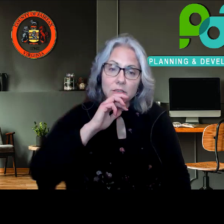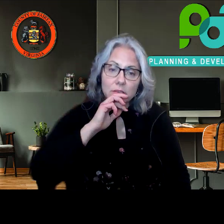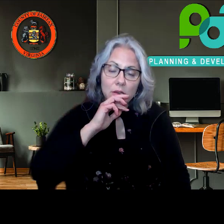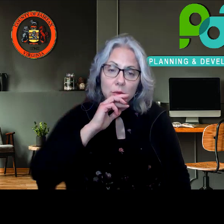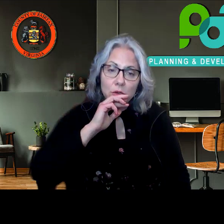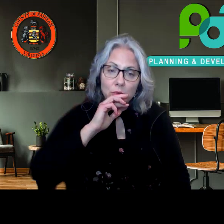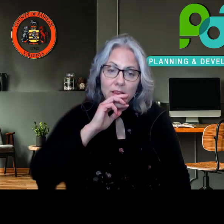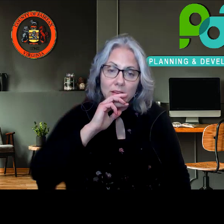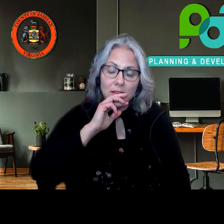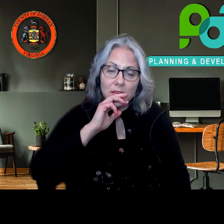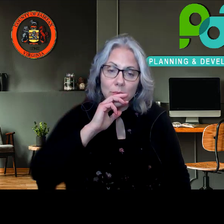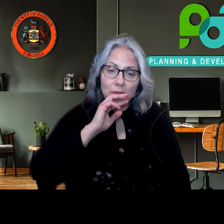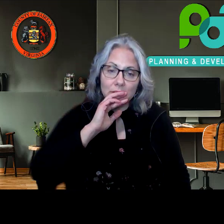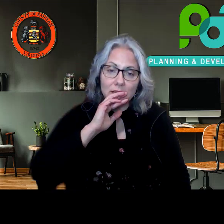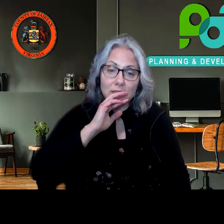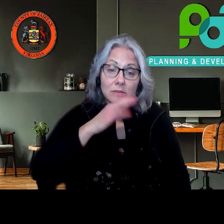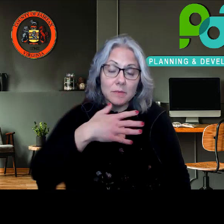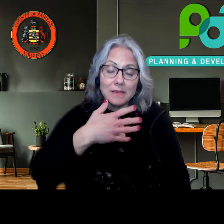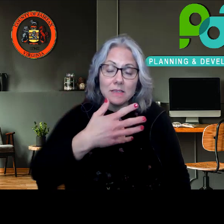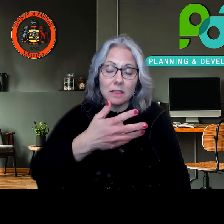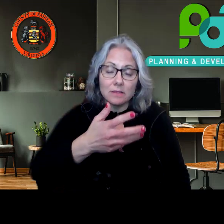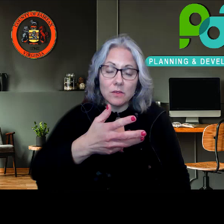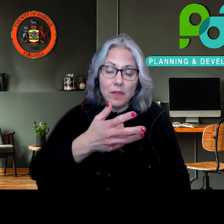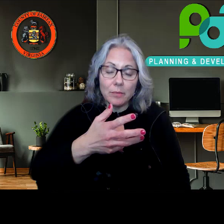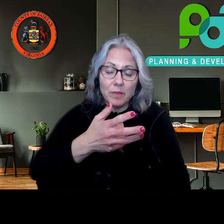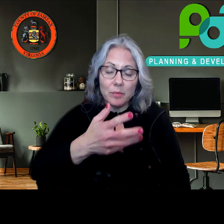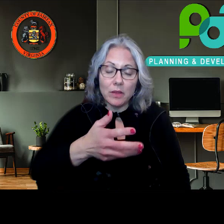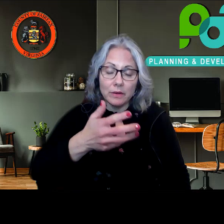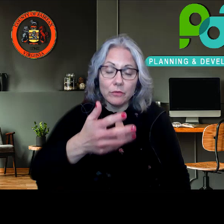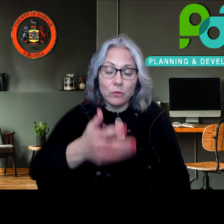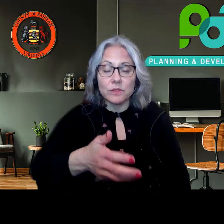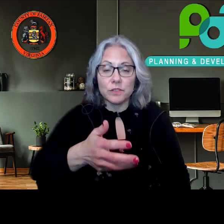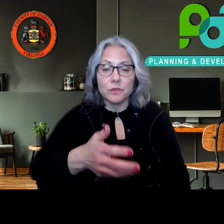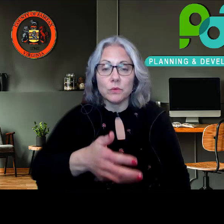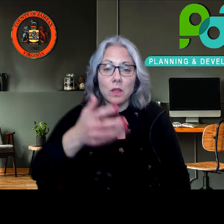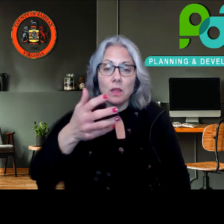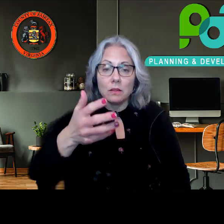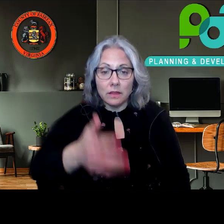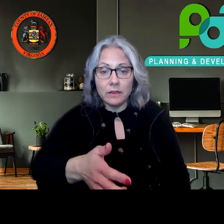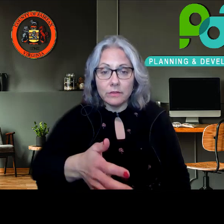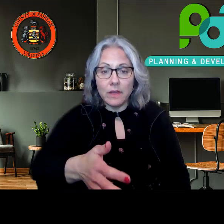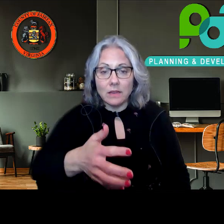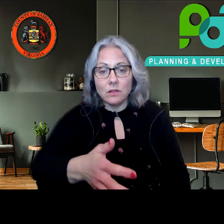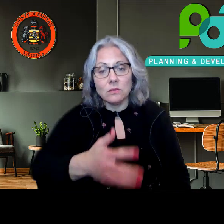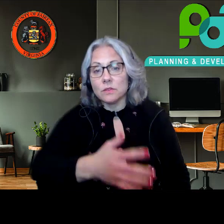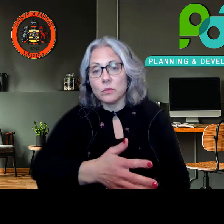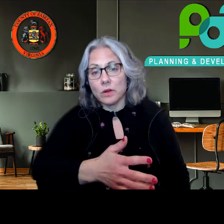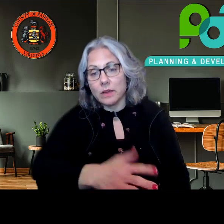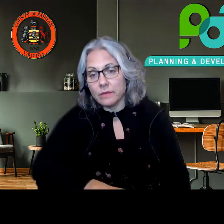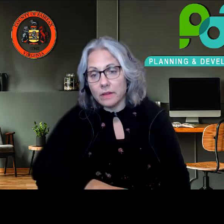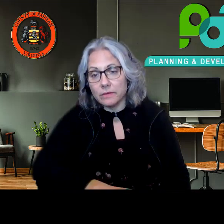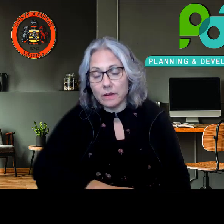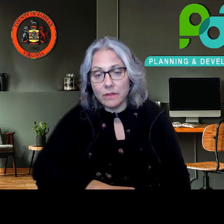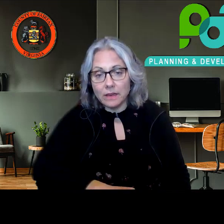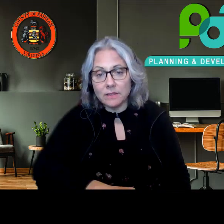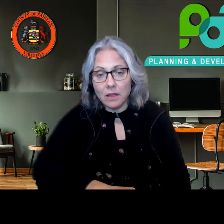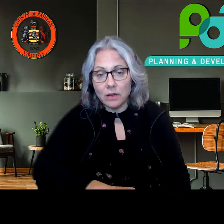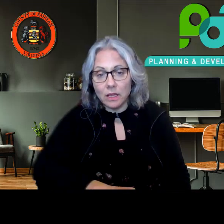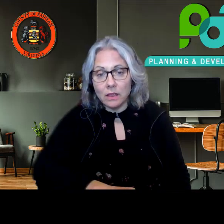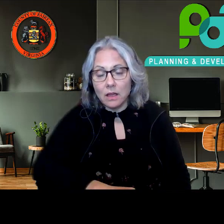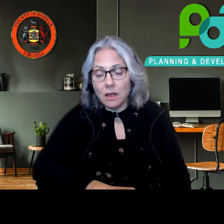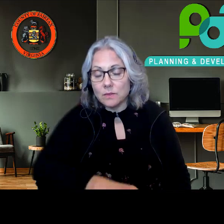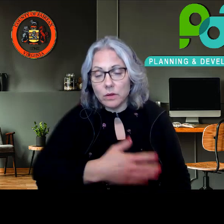and to create the ability to basically so that people can afford to live and also work in